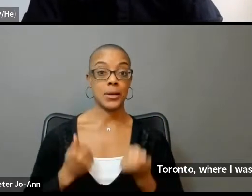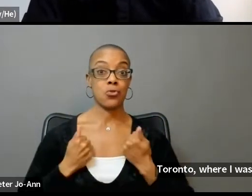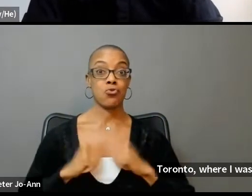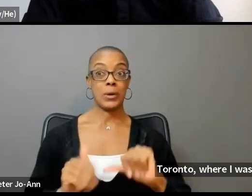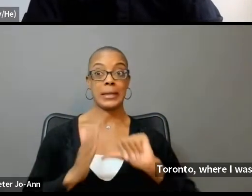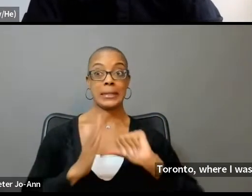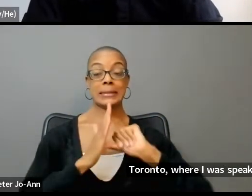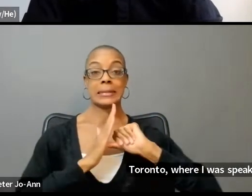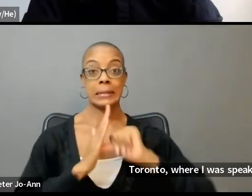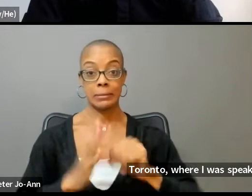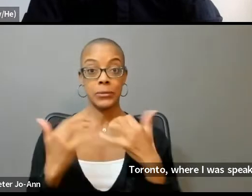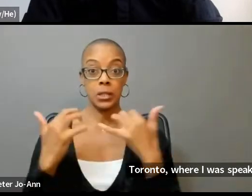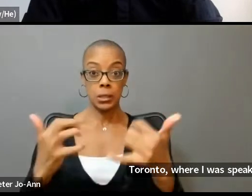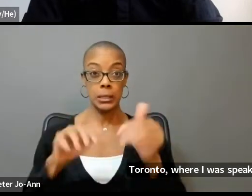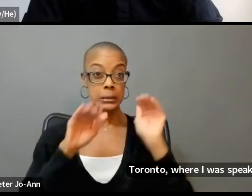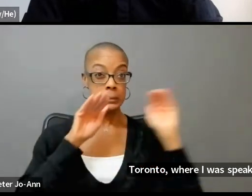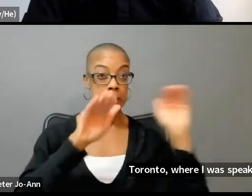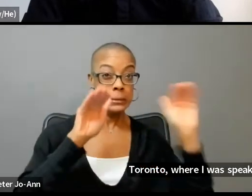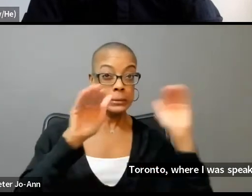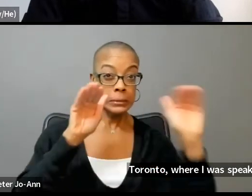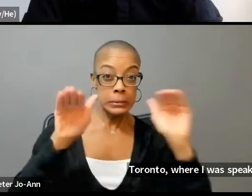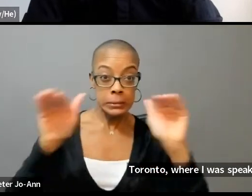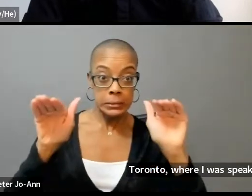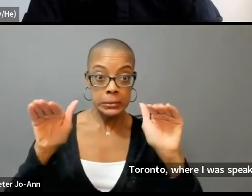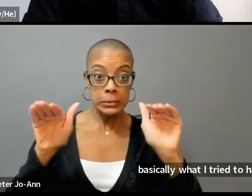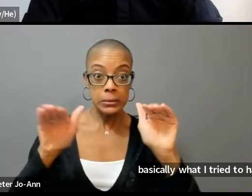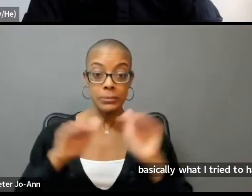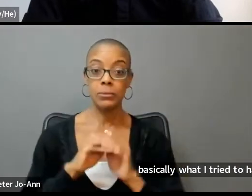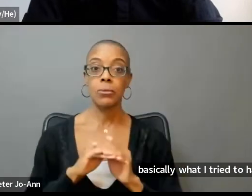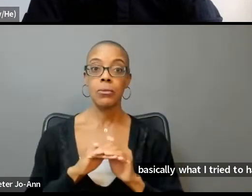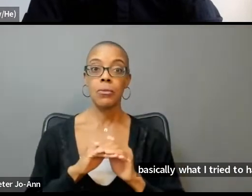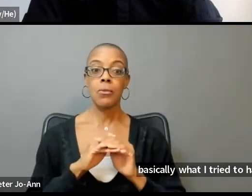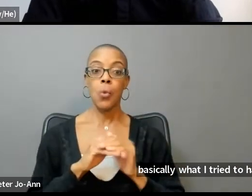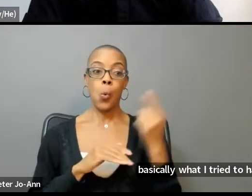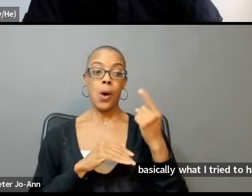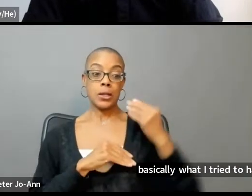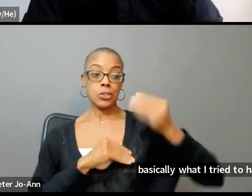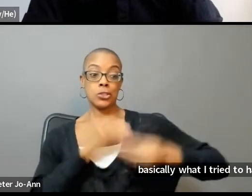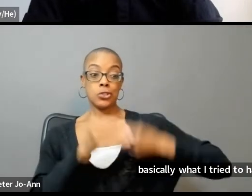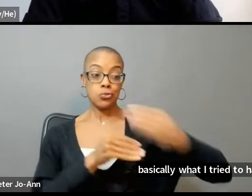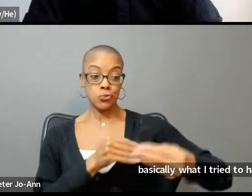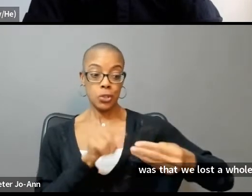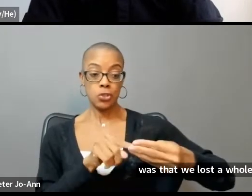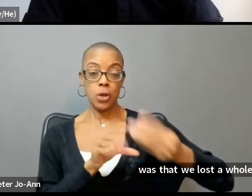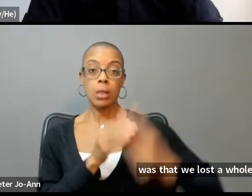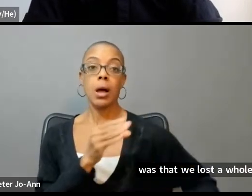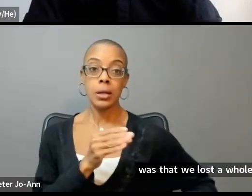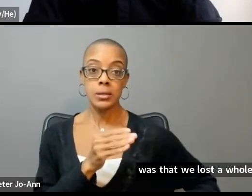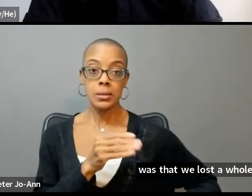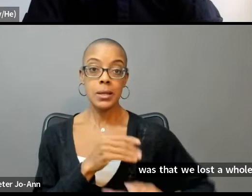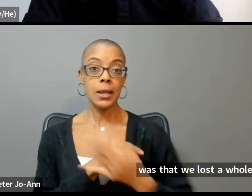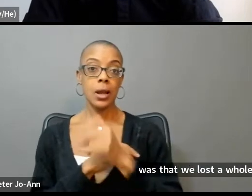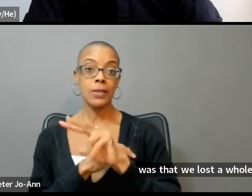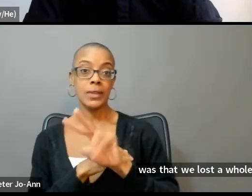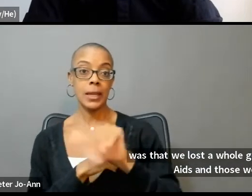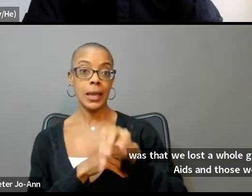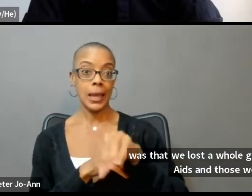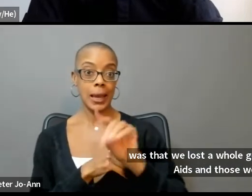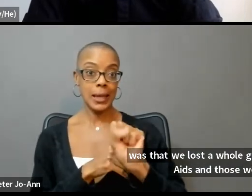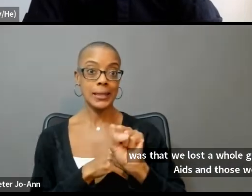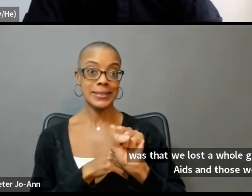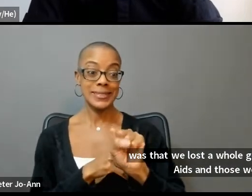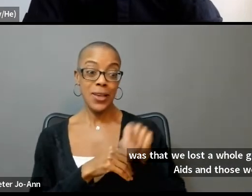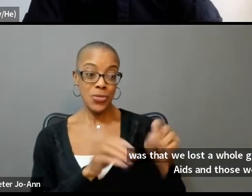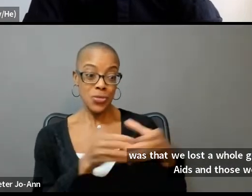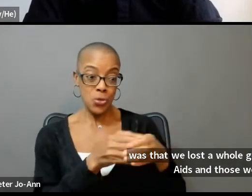everyone's head was that we lost a whole generation of people to HIV and AIDS. And those were people who could have taught